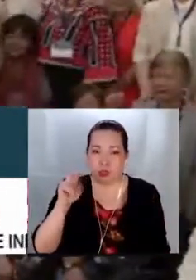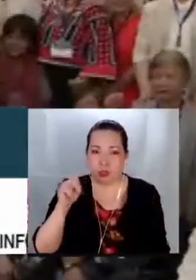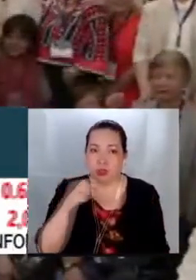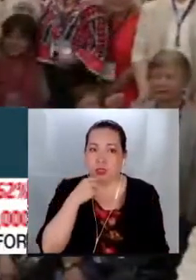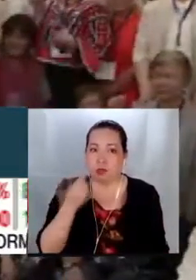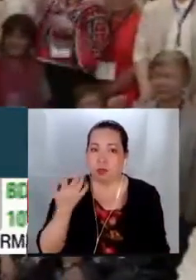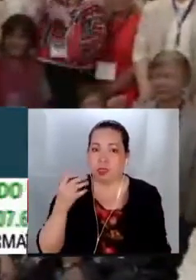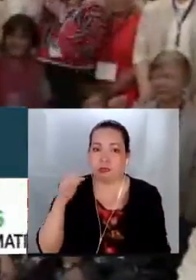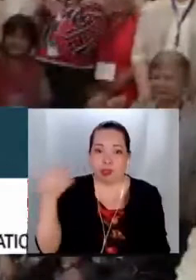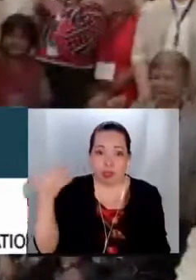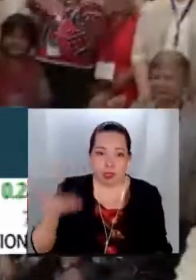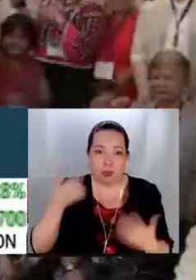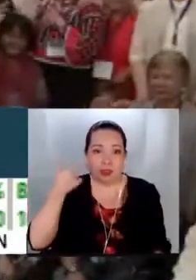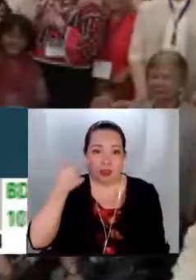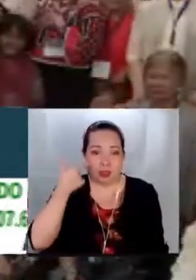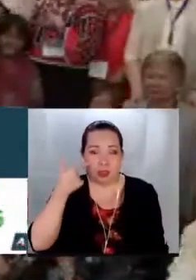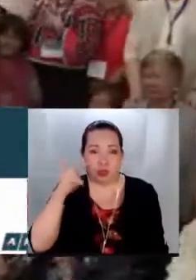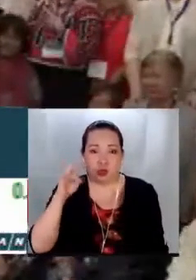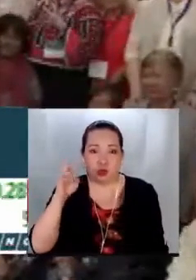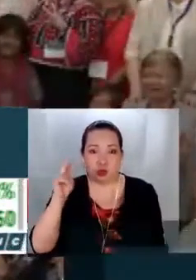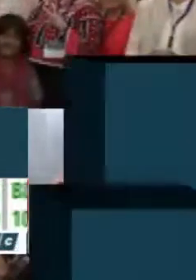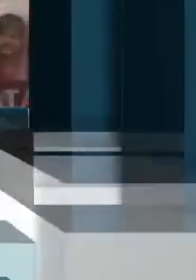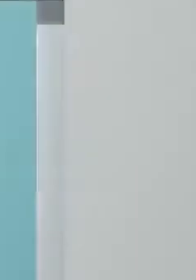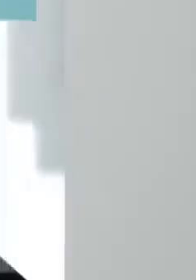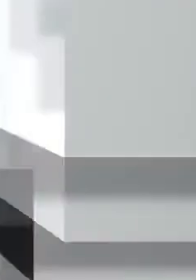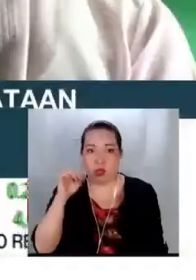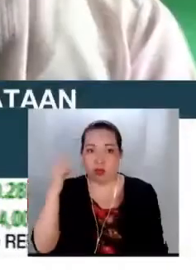may have been influenced to change counsel.